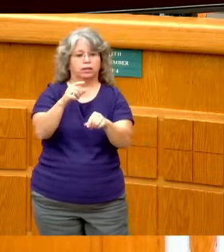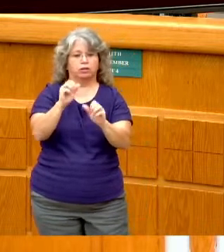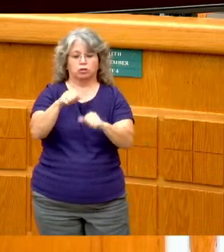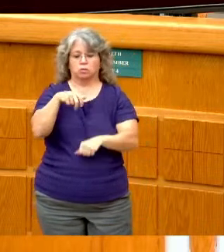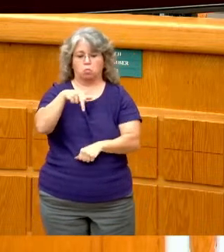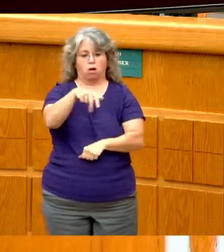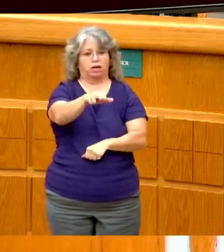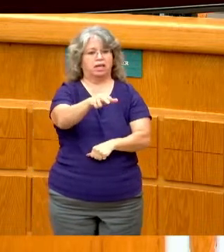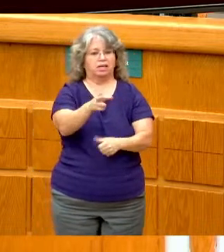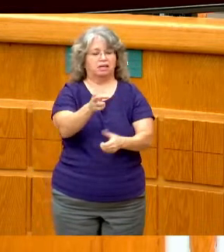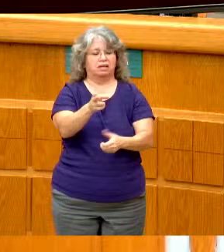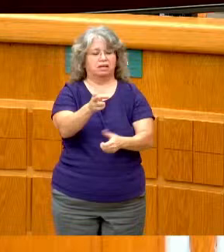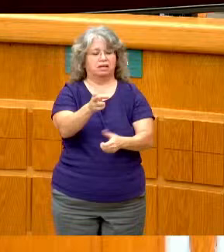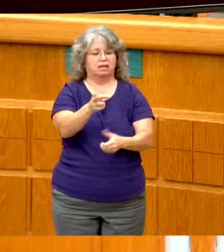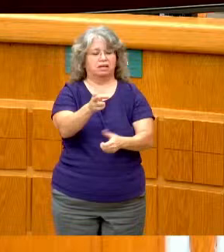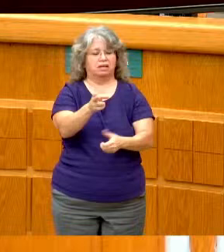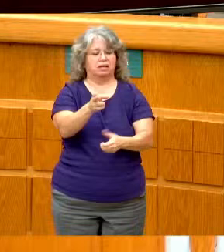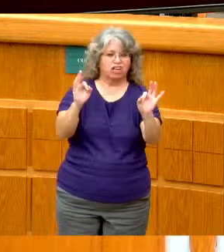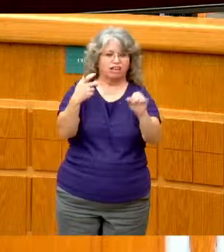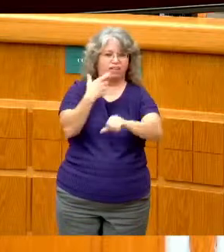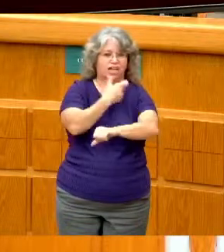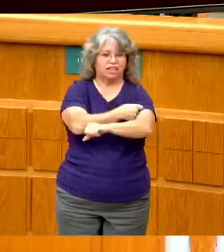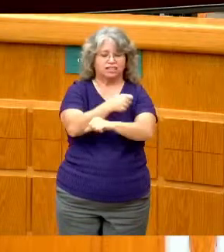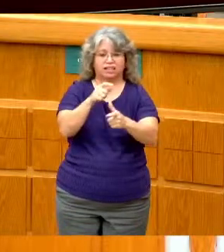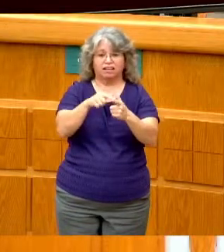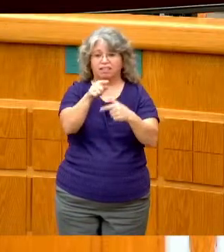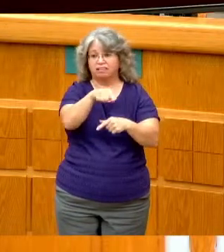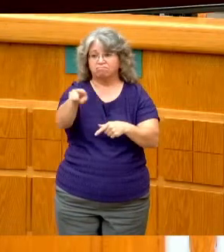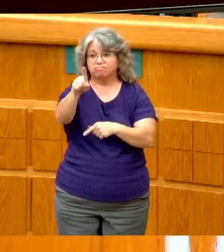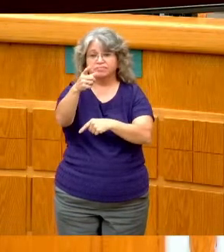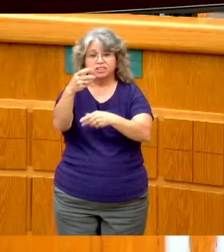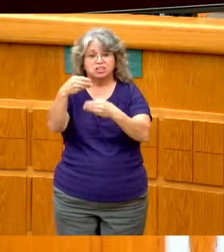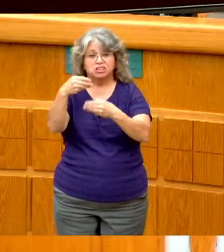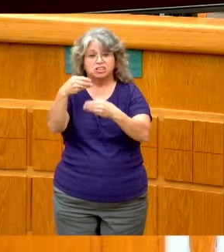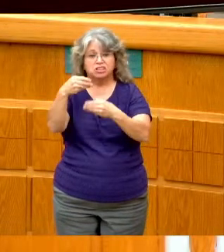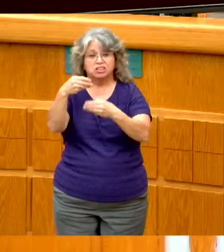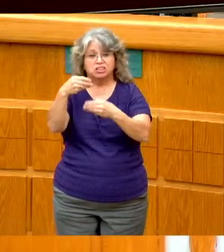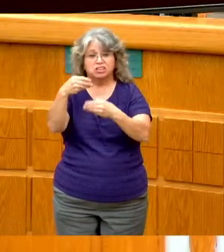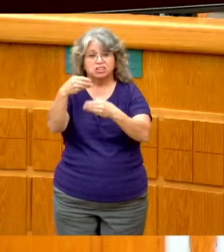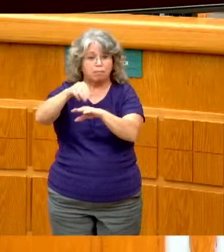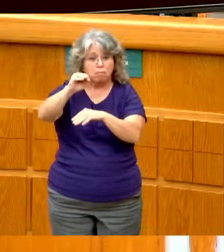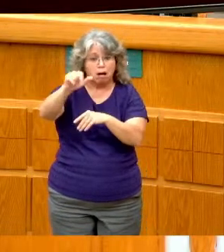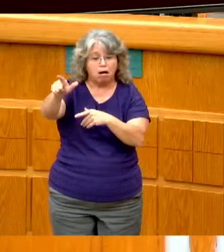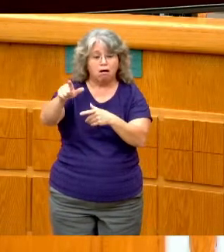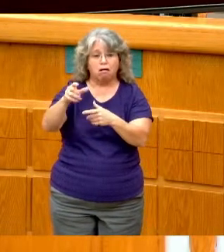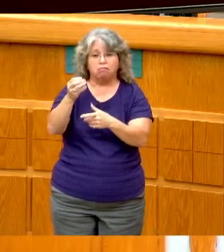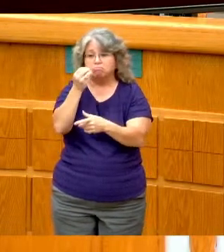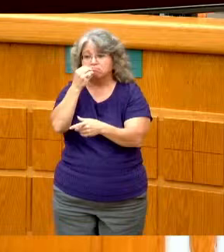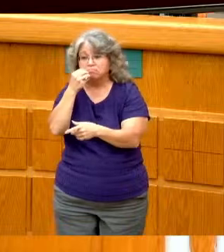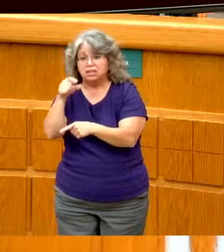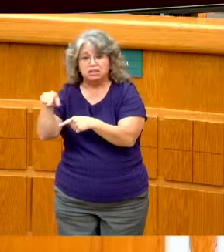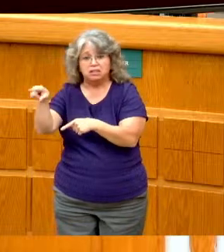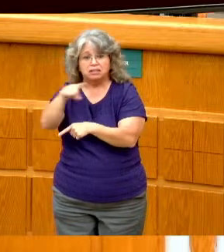your free vaccination, and resume your shopping or your dining, is an option that I know